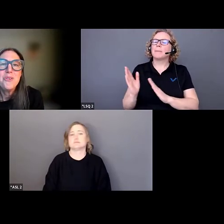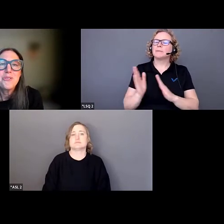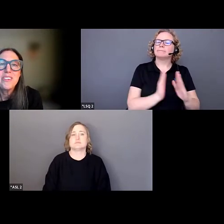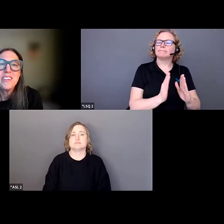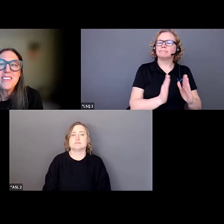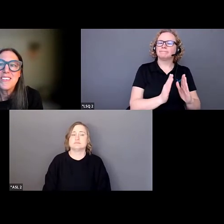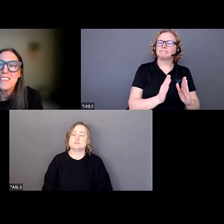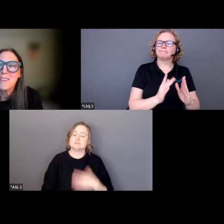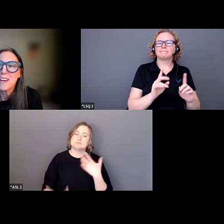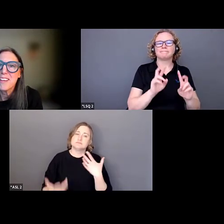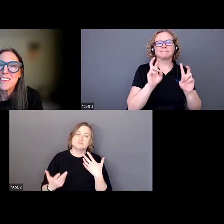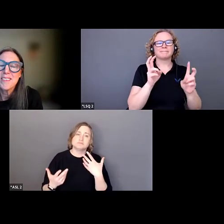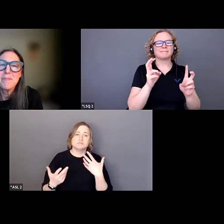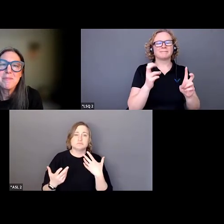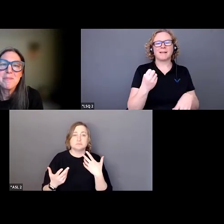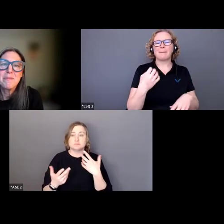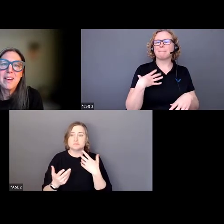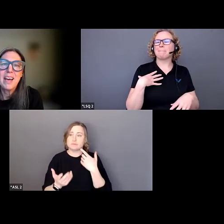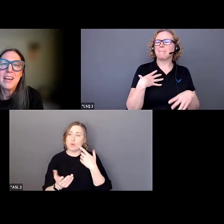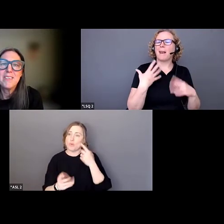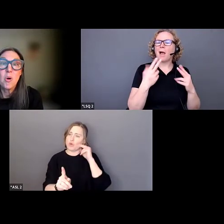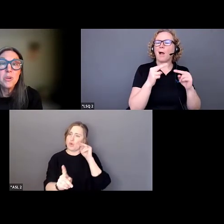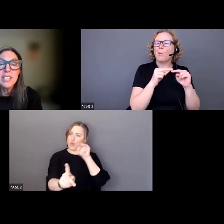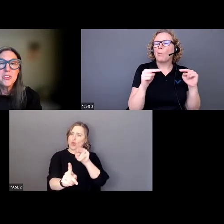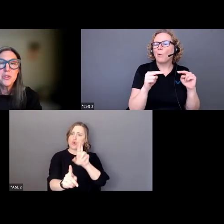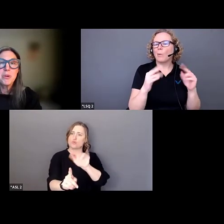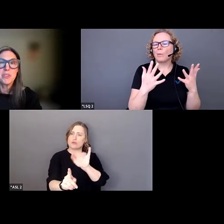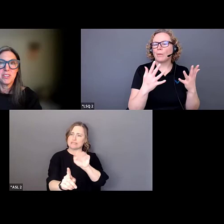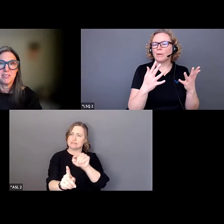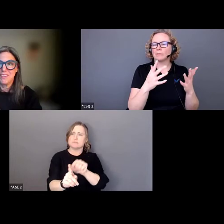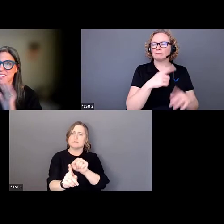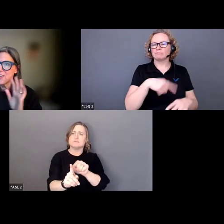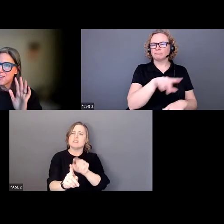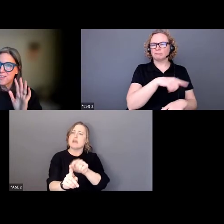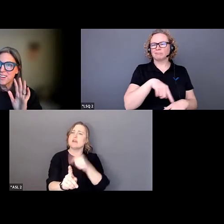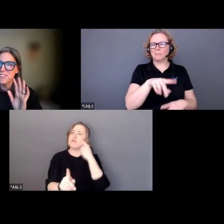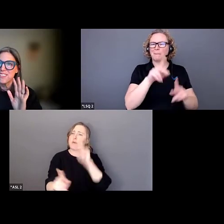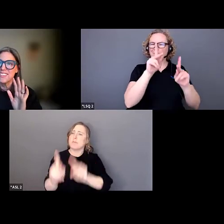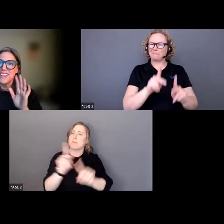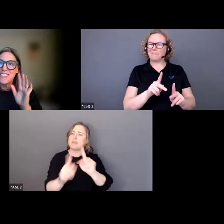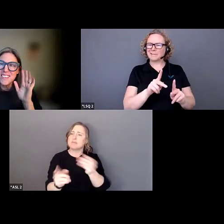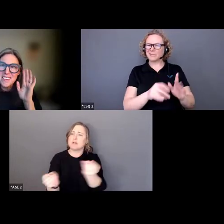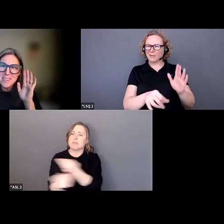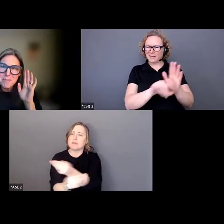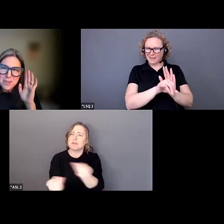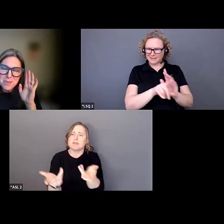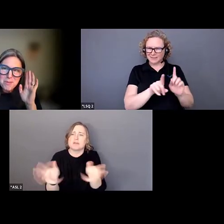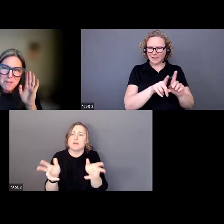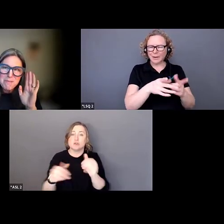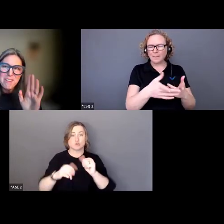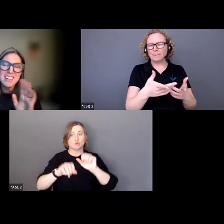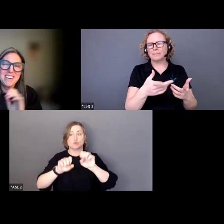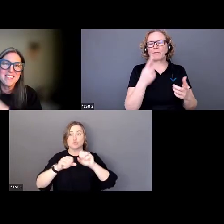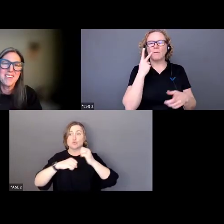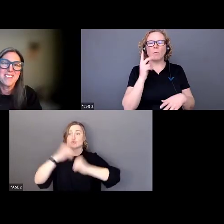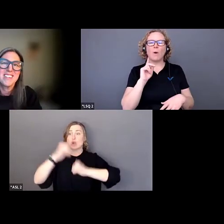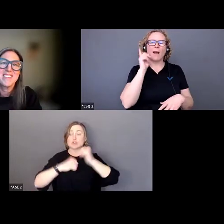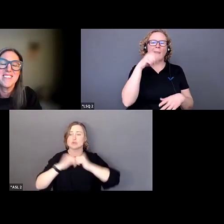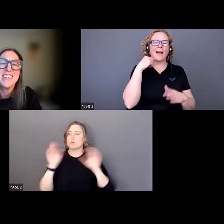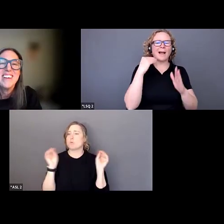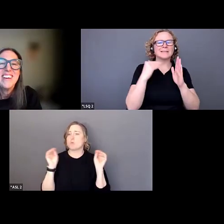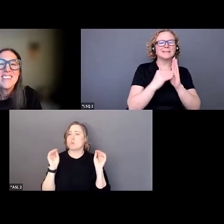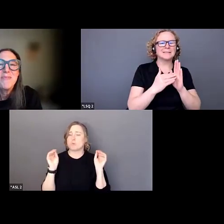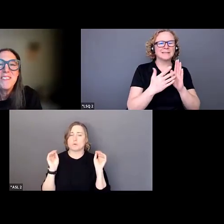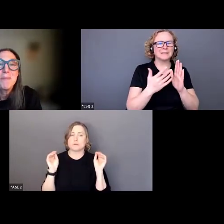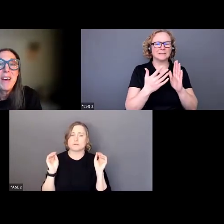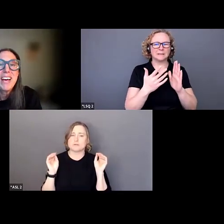White neutrals see racism as only interpersonal, right? Not structural, not to do with where we find ourselves in